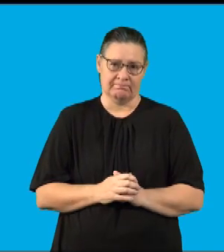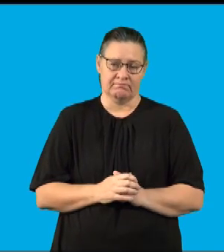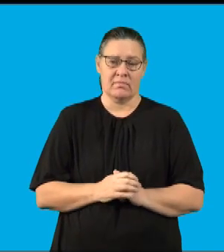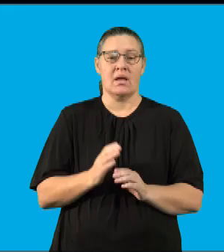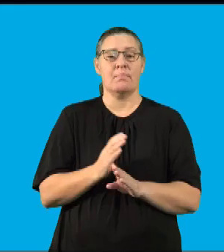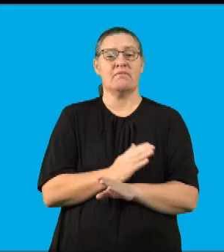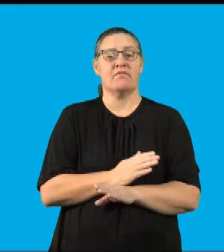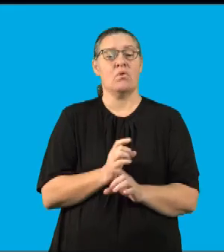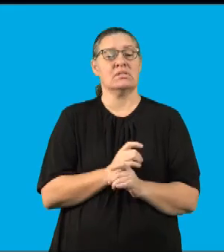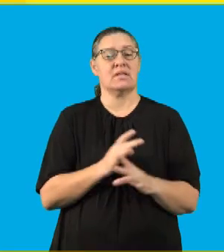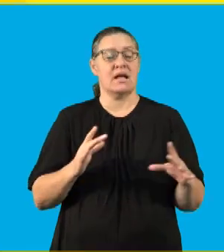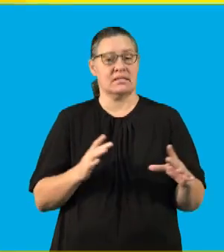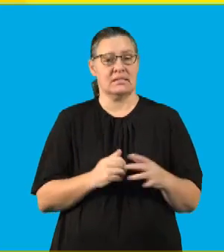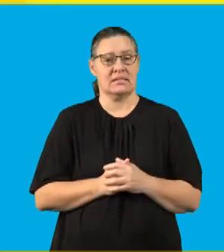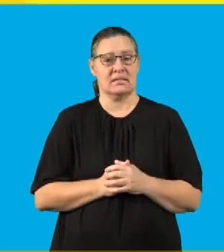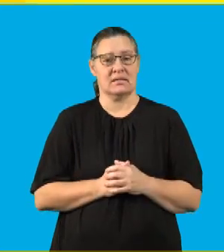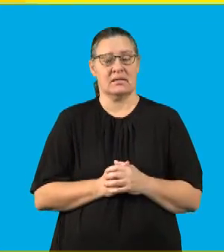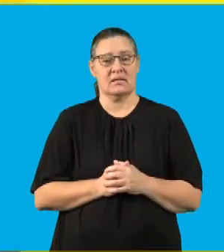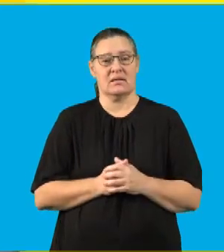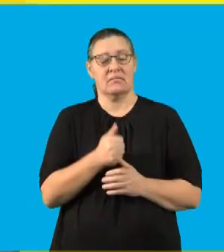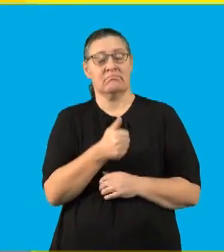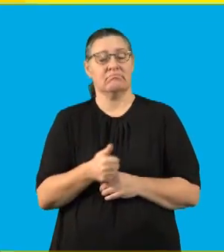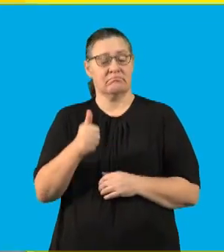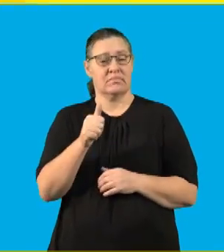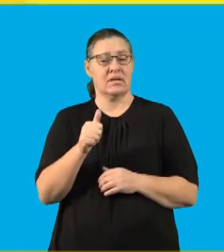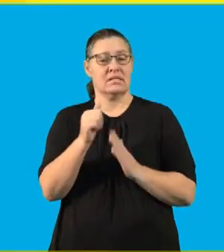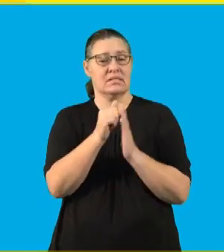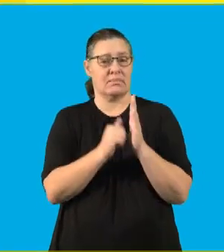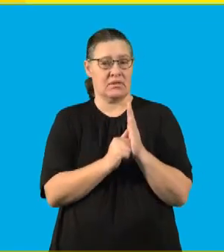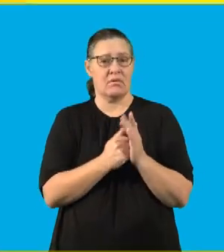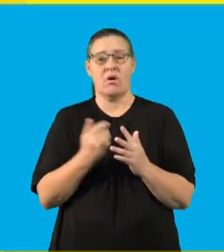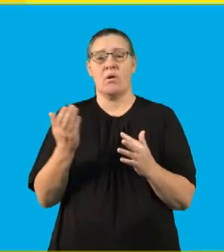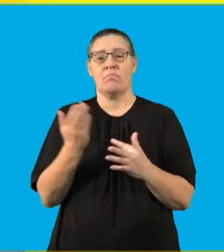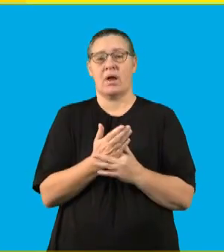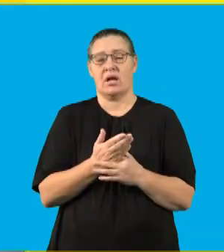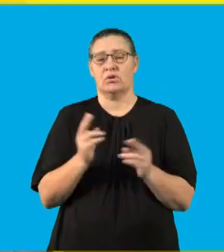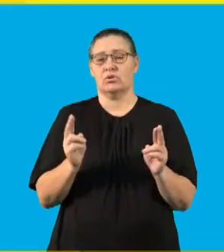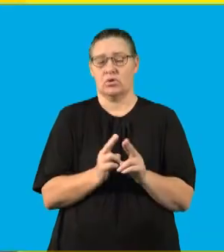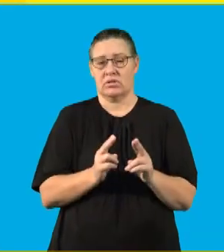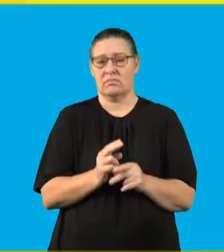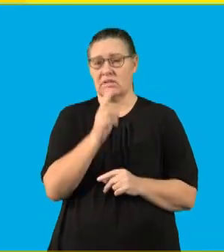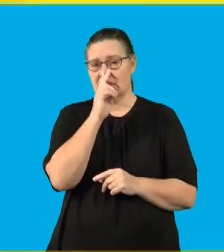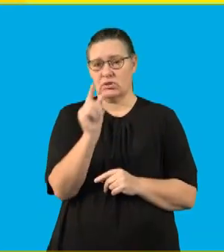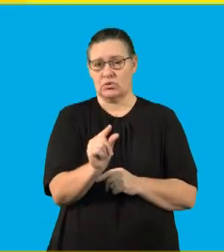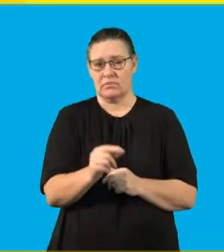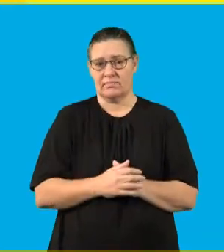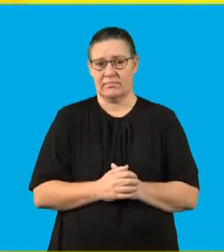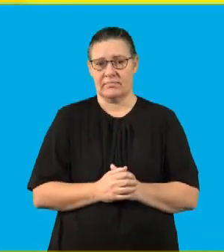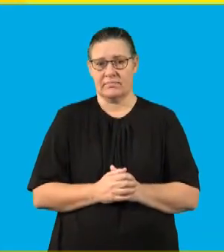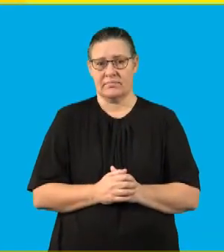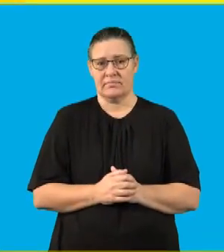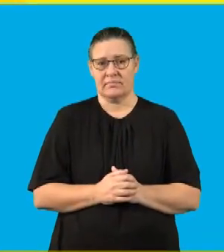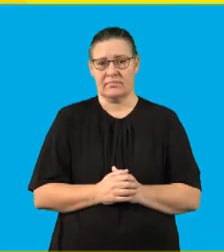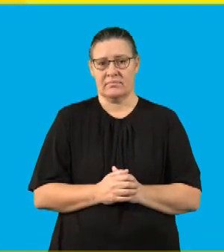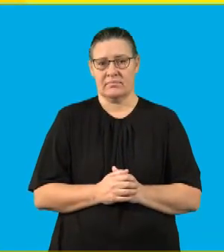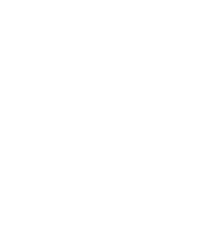nature. However, before we start with the main topic or with the main subtopic of this lesson, let's quickly go for a short break, and I will see you